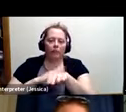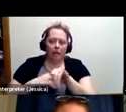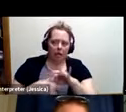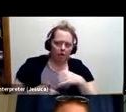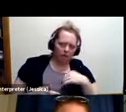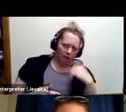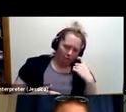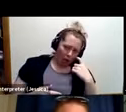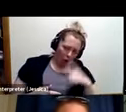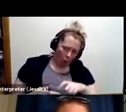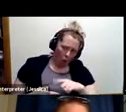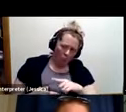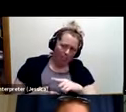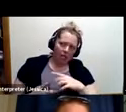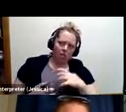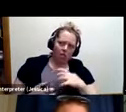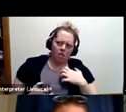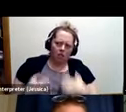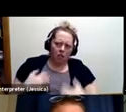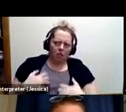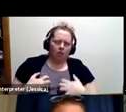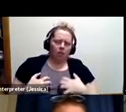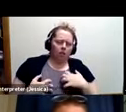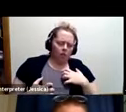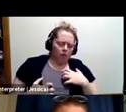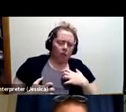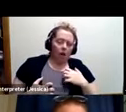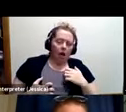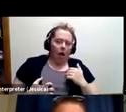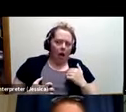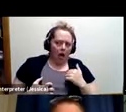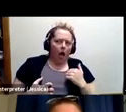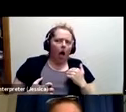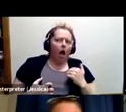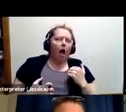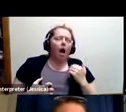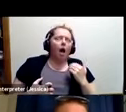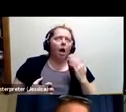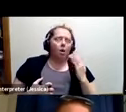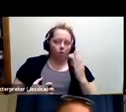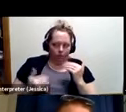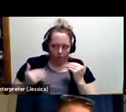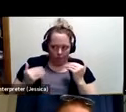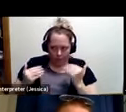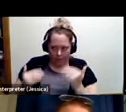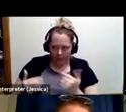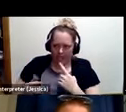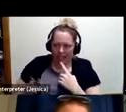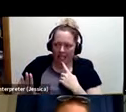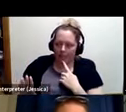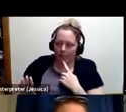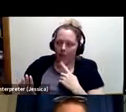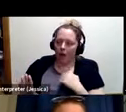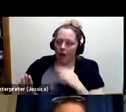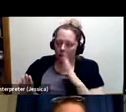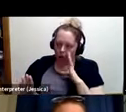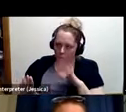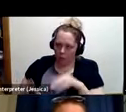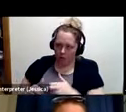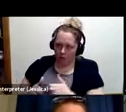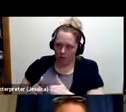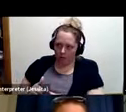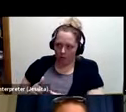this is difficult. Here's the reason why. And just explain to them, here's the reason why I need this.